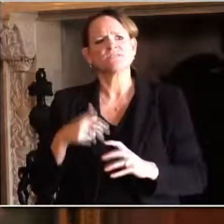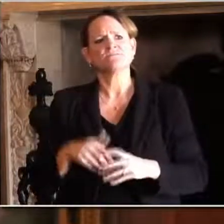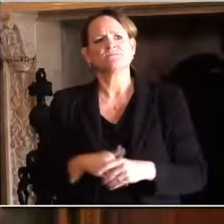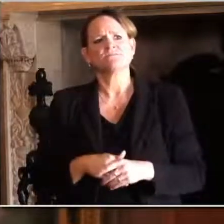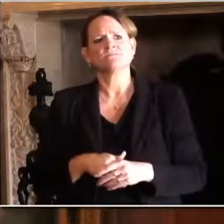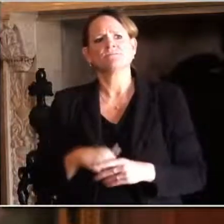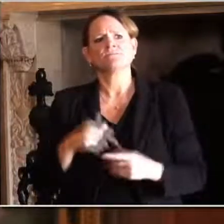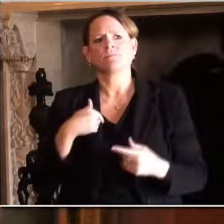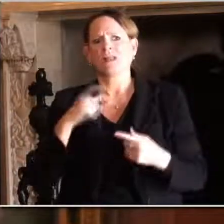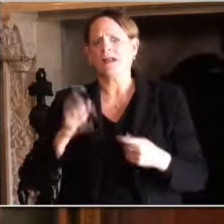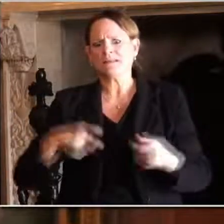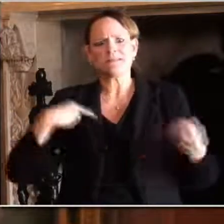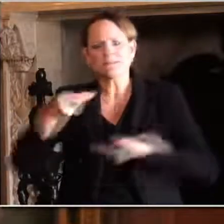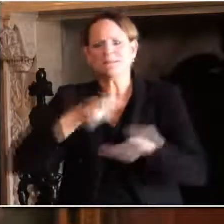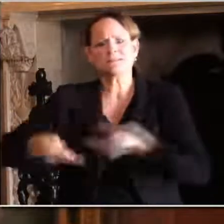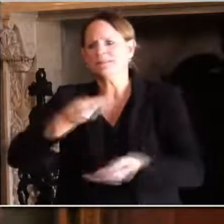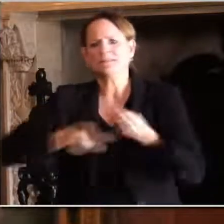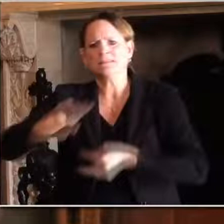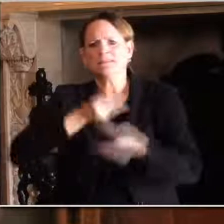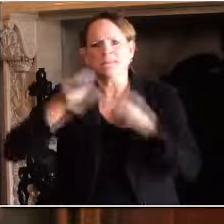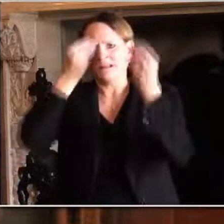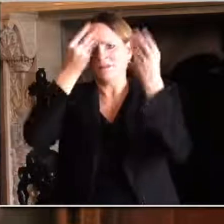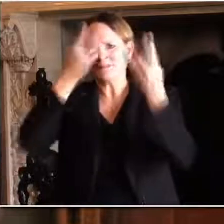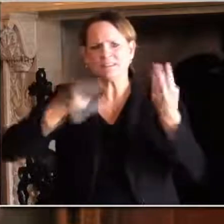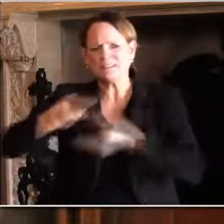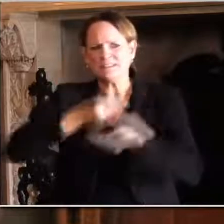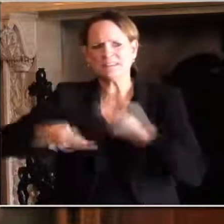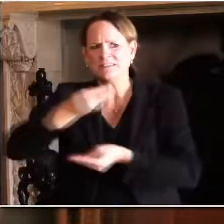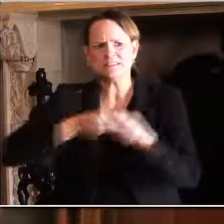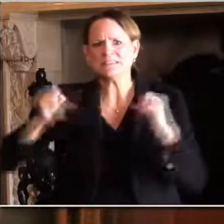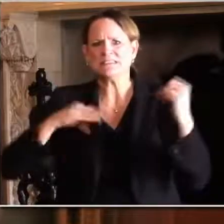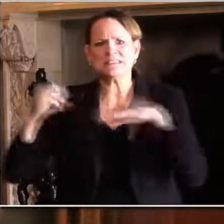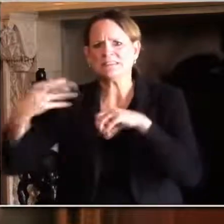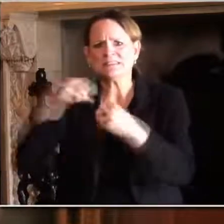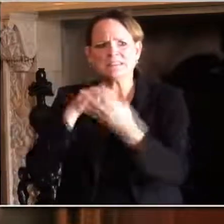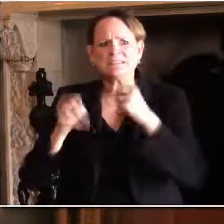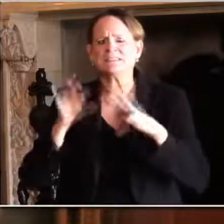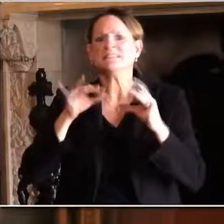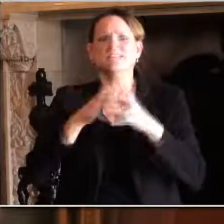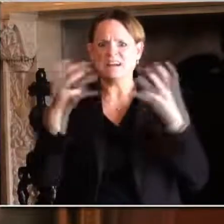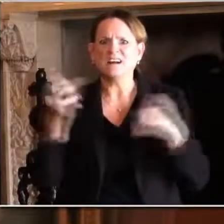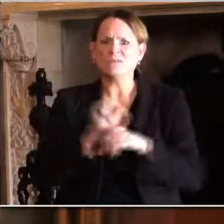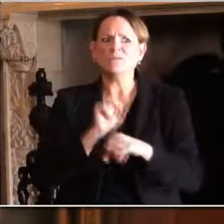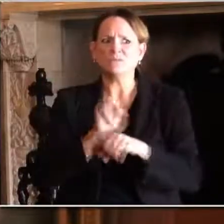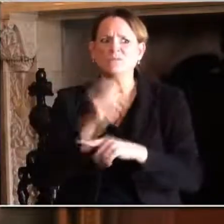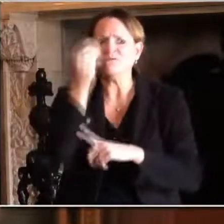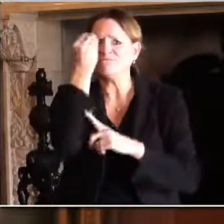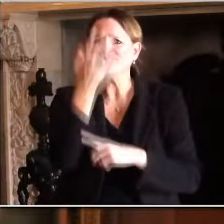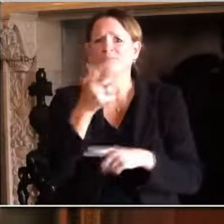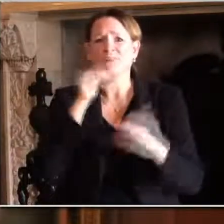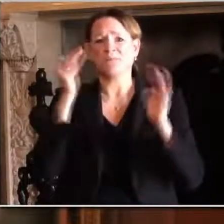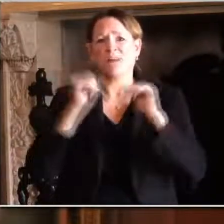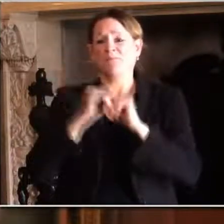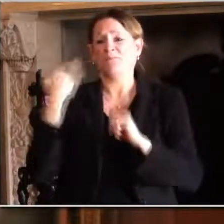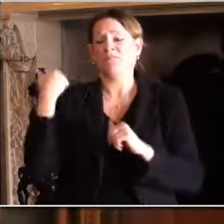of sharing data on a daily basis, which is really unlike anything else we do in public health. And I think we've been pretty consistent on how